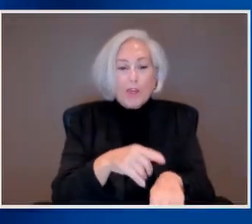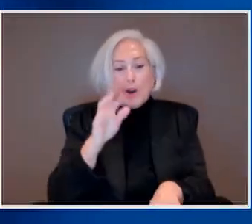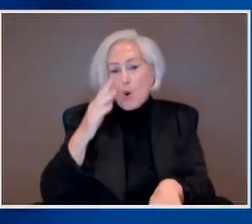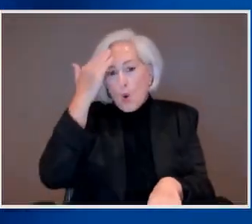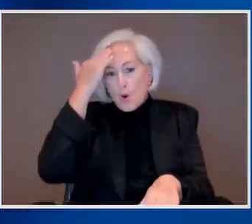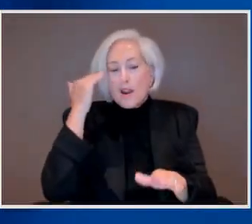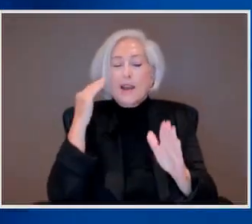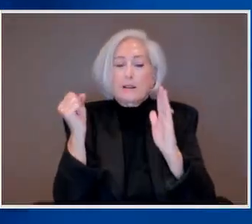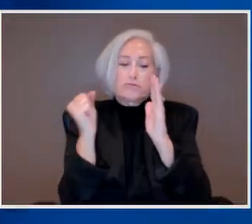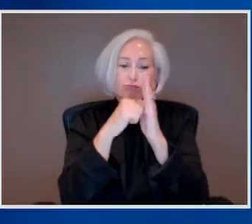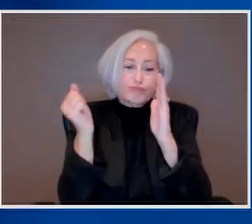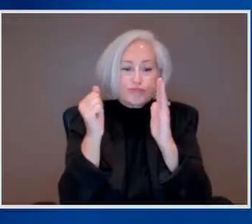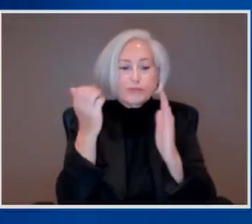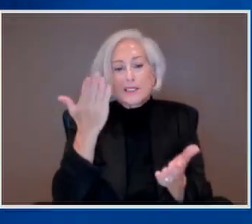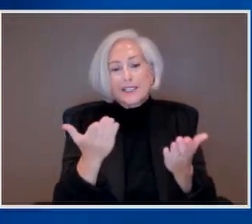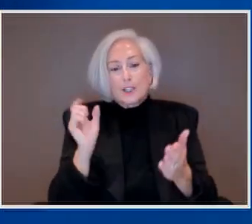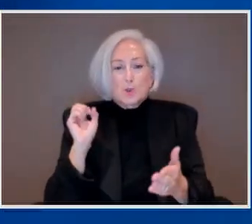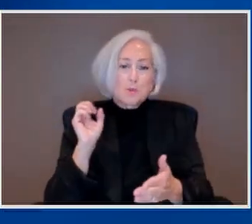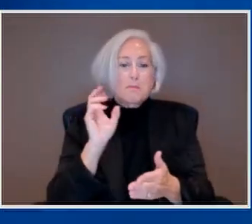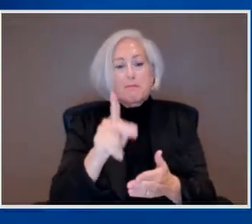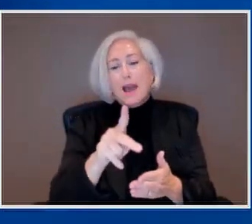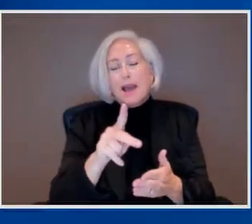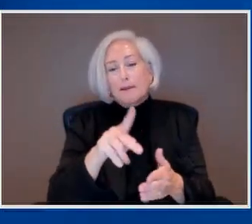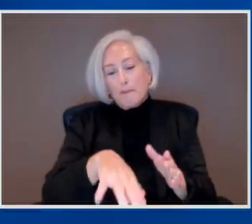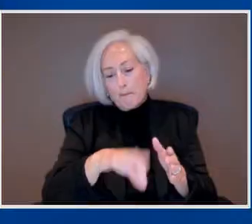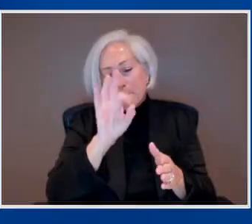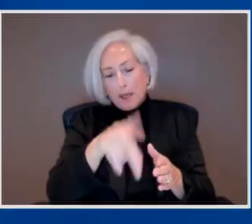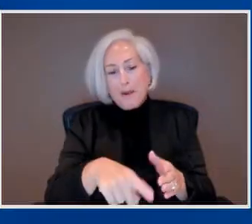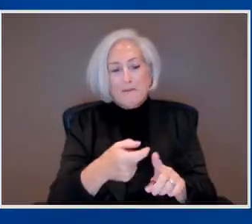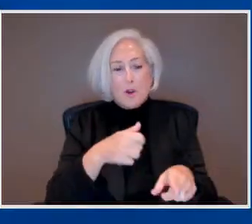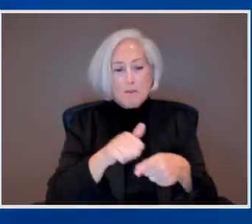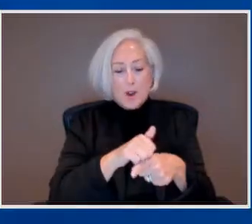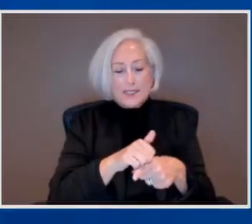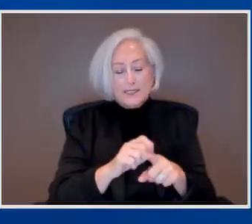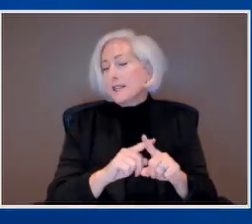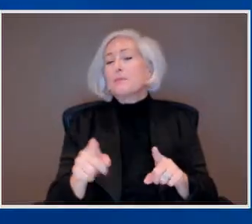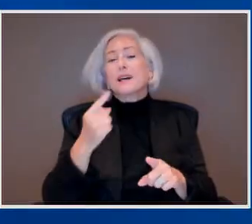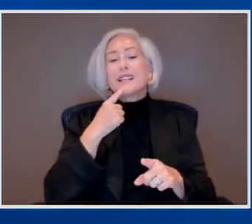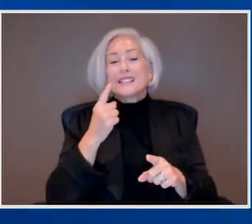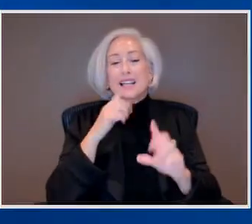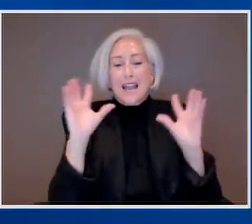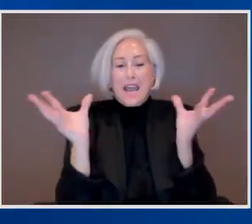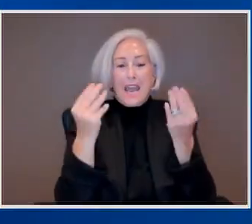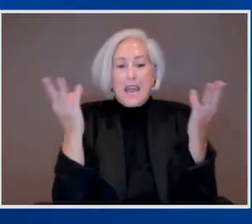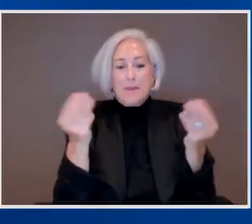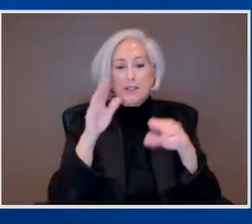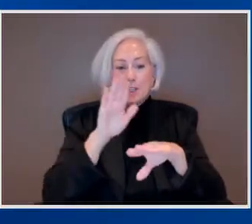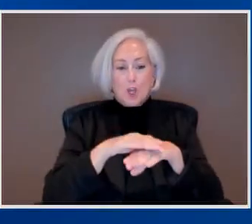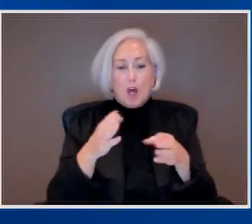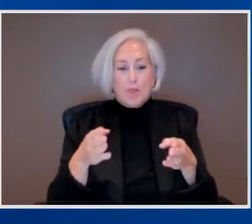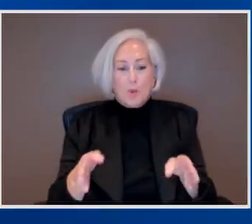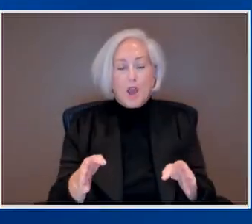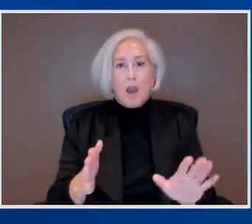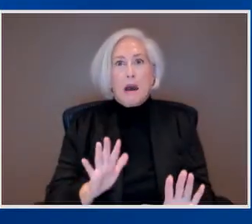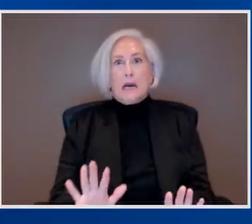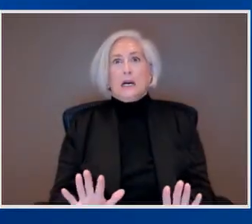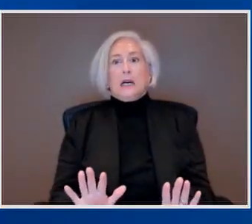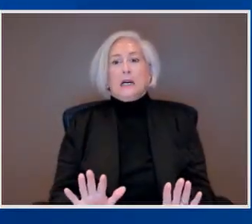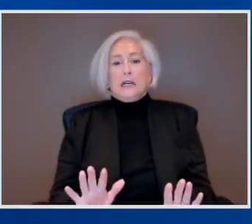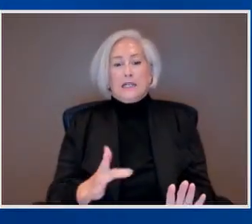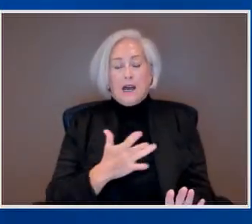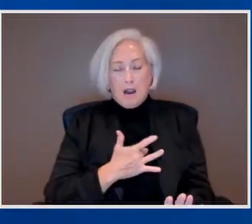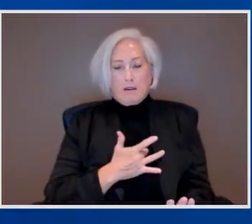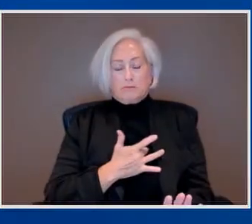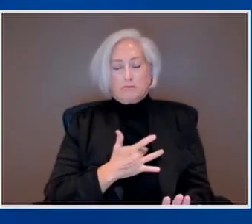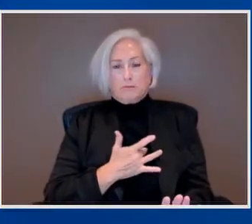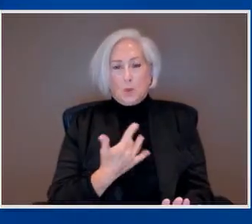need to go pick him up from practice. But he ended the conversation with the ambulance is on the way, and I was like, okay. That's a heart-sinking Yep,